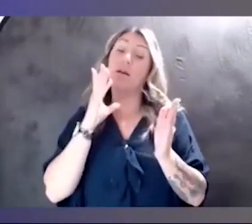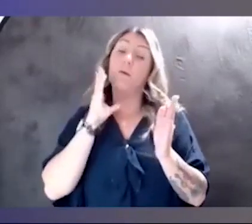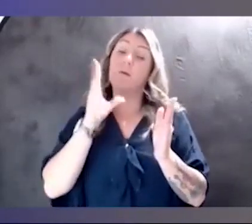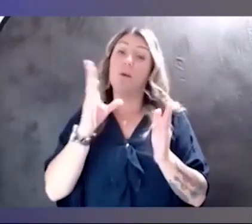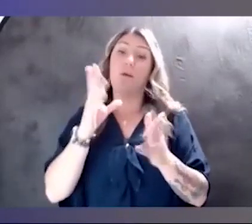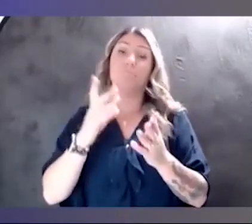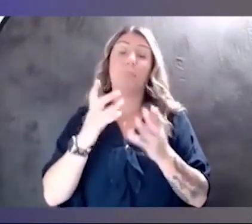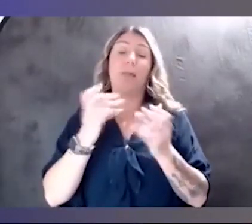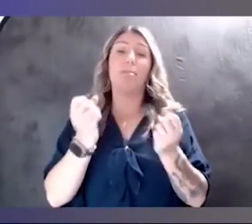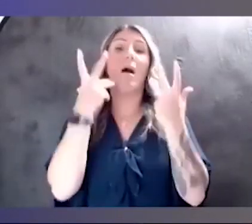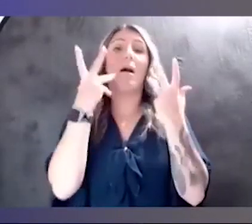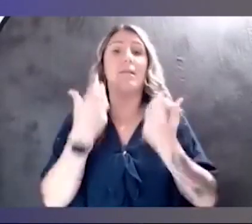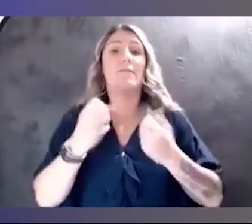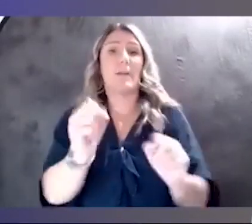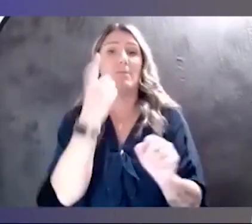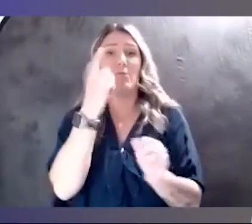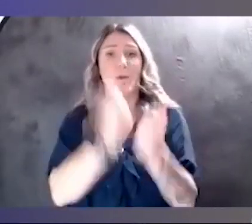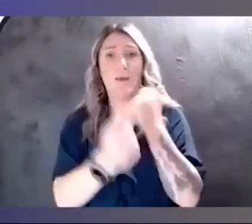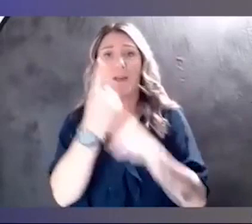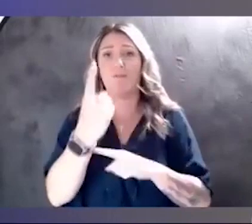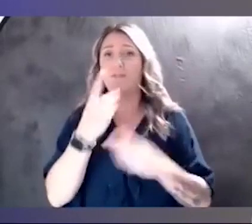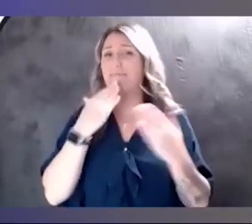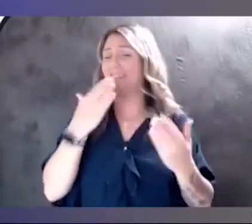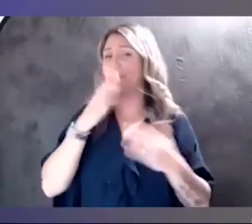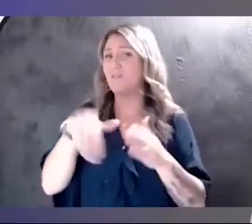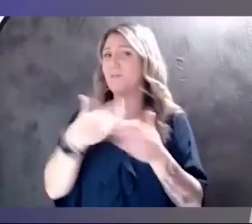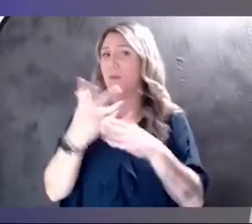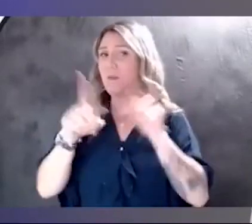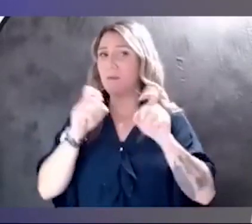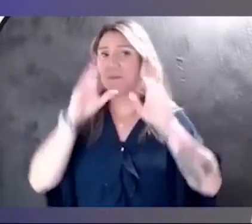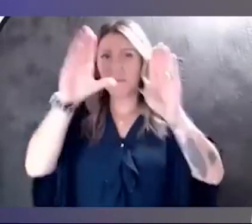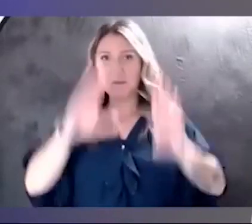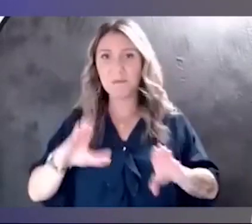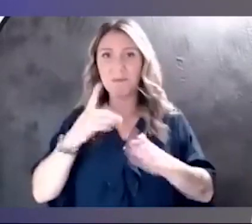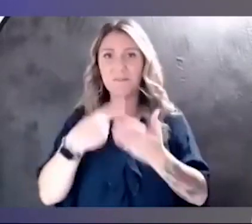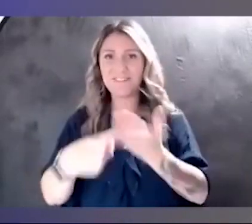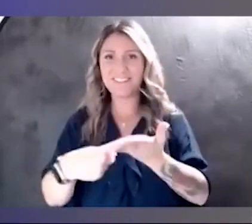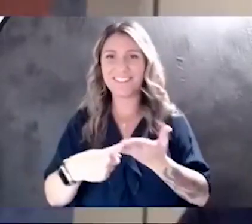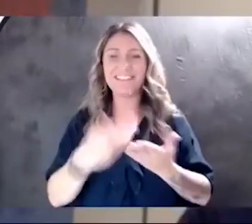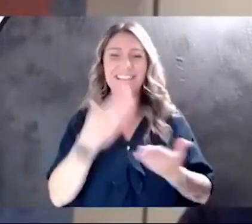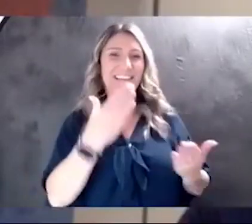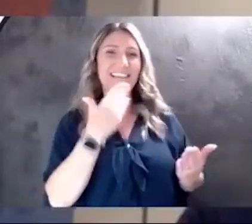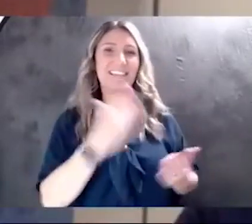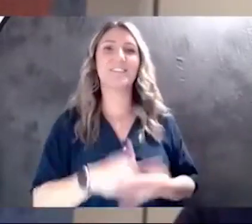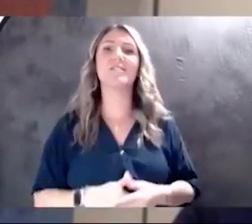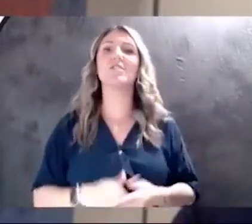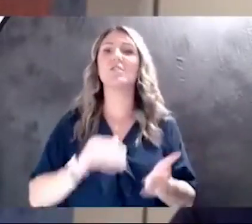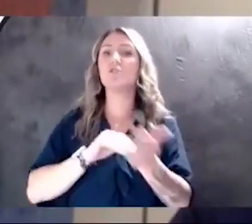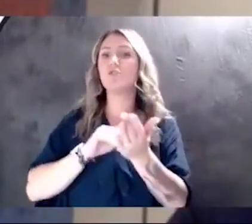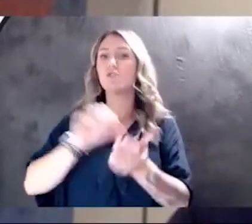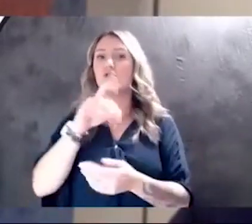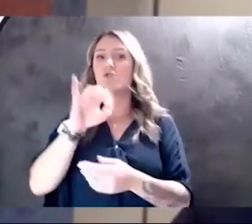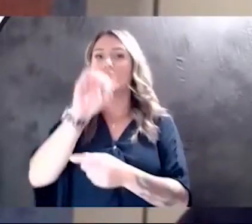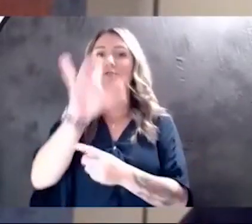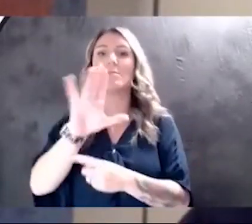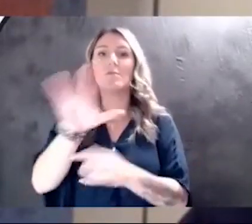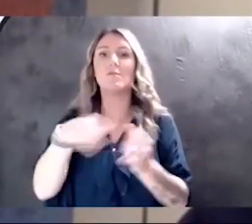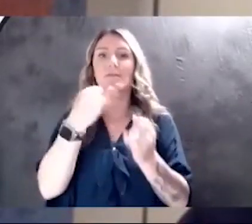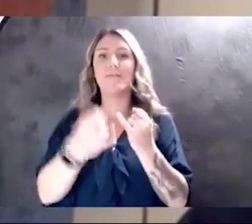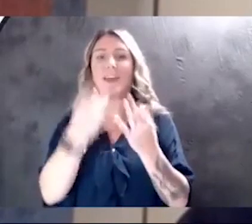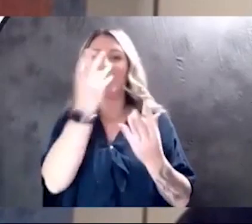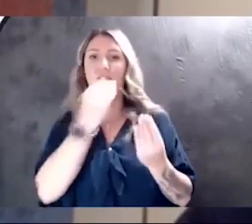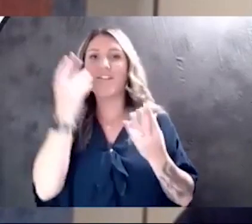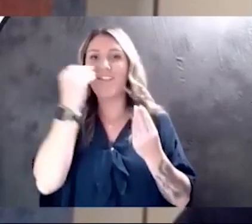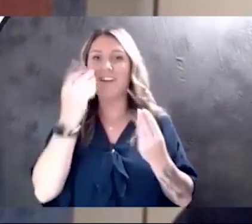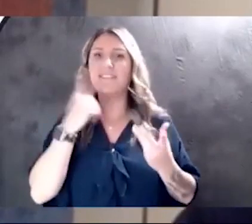again to all your questions. It was an excellent discussion today. Thanks, Dr. Smith. And Shelby, just your final thoughts. And I think also just clear up, I think there's just